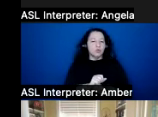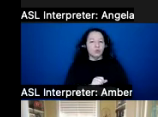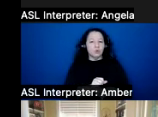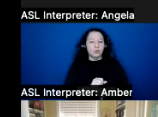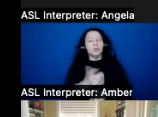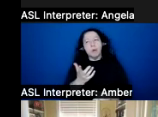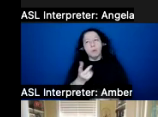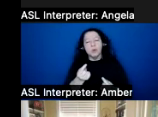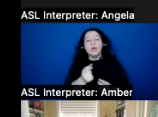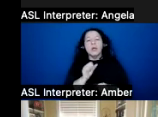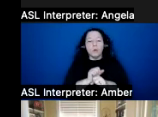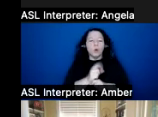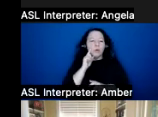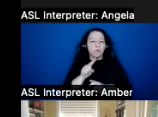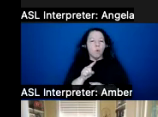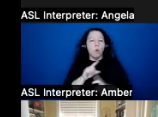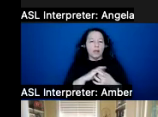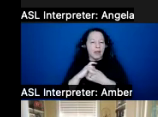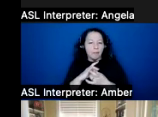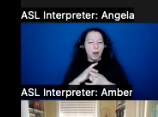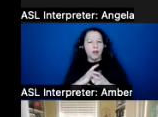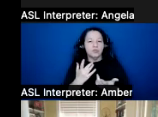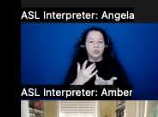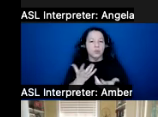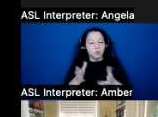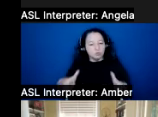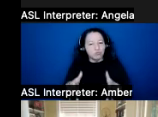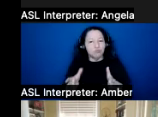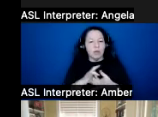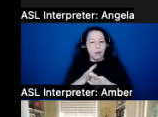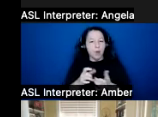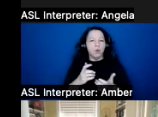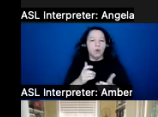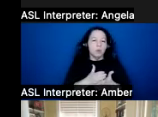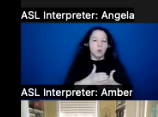it's working towards collaboration with their state and federal counterparts.